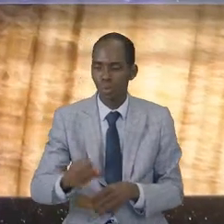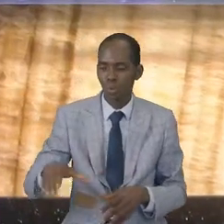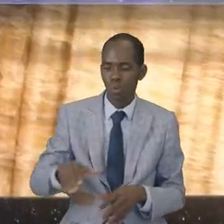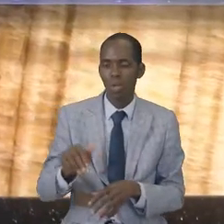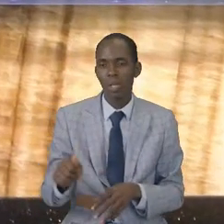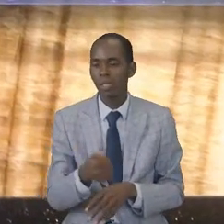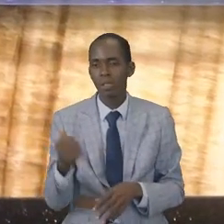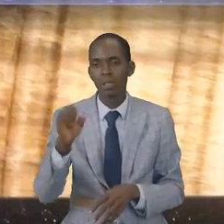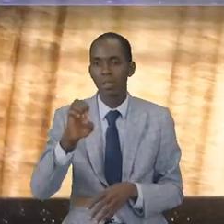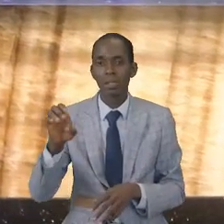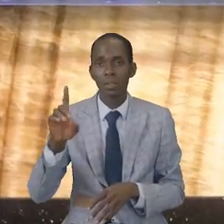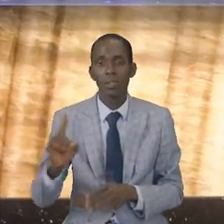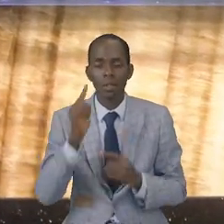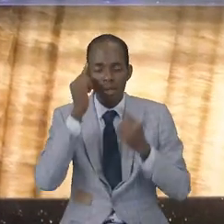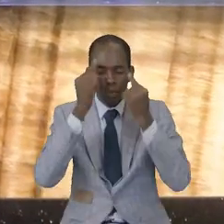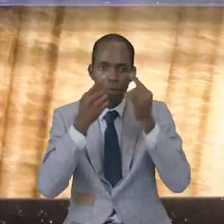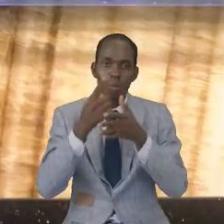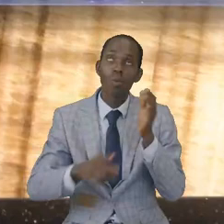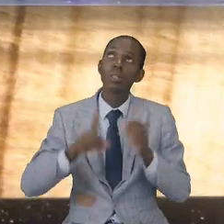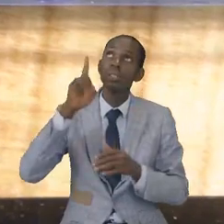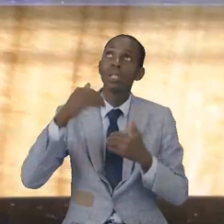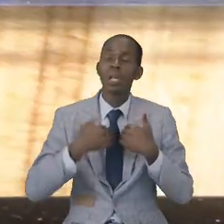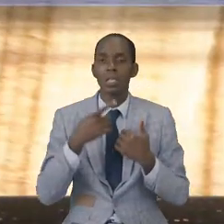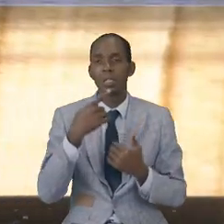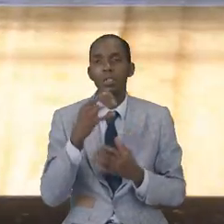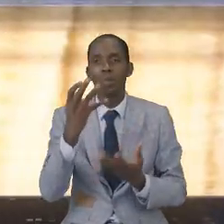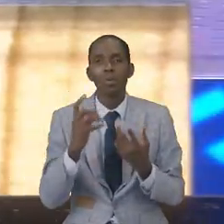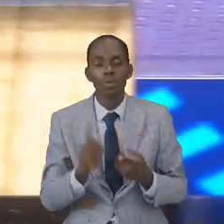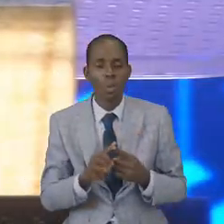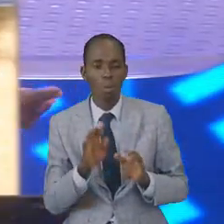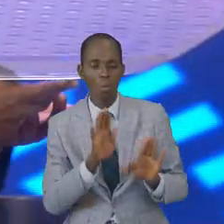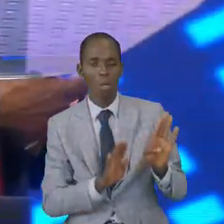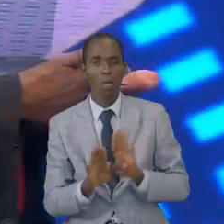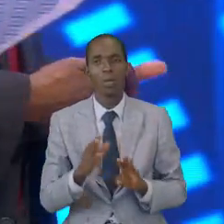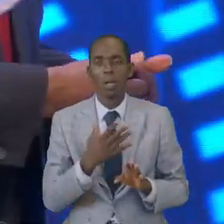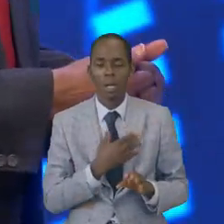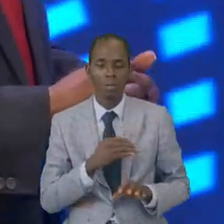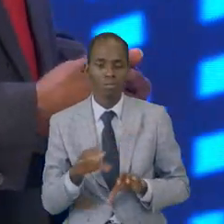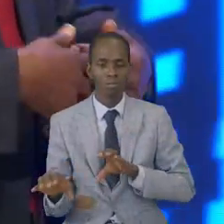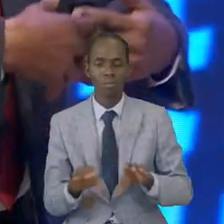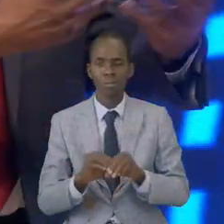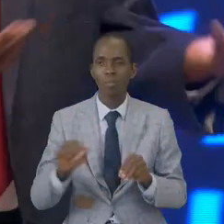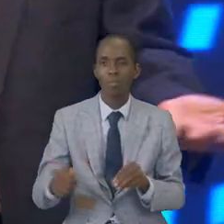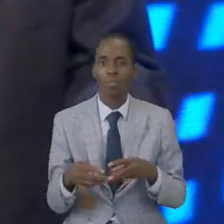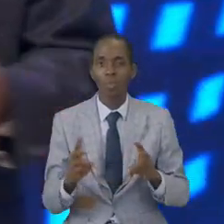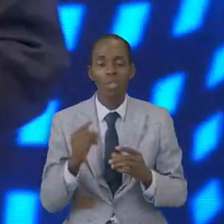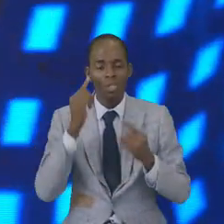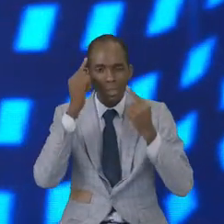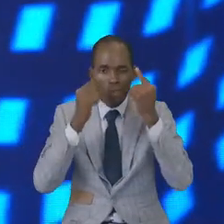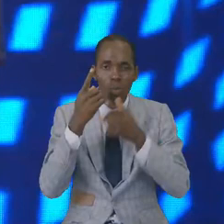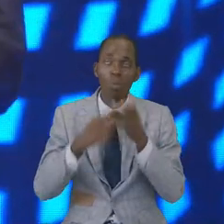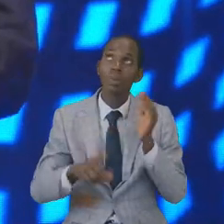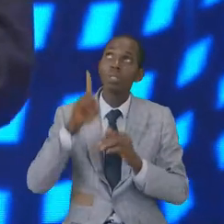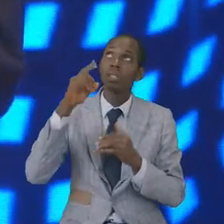any seed, consider what he has said. You want to behave or act in any way, consider what